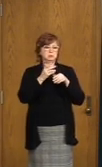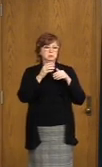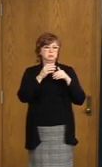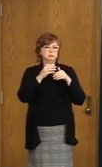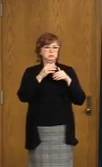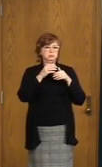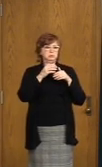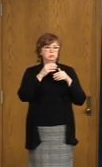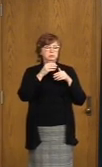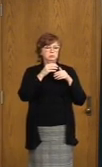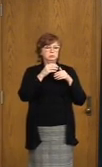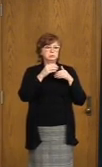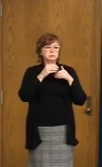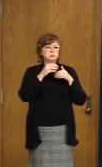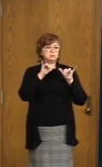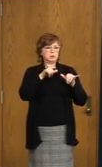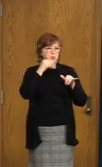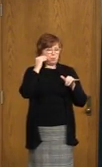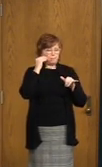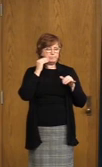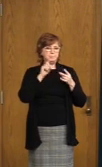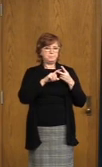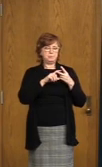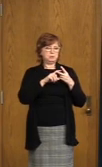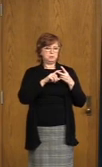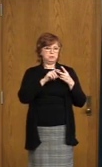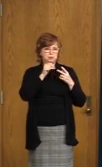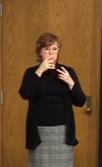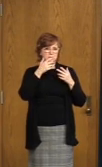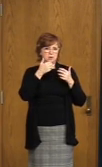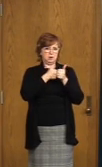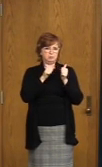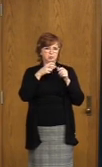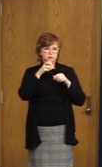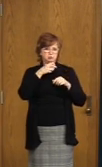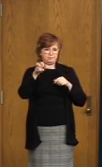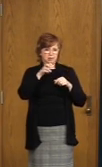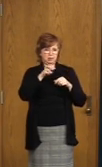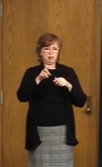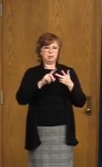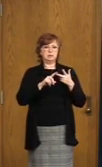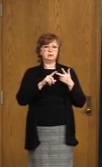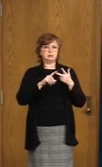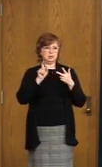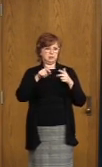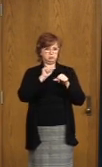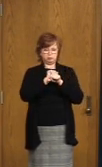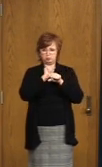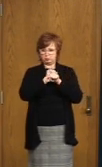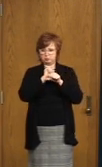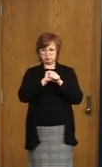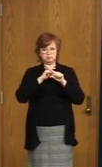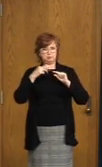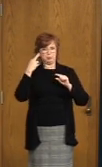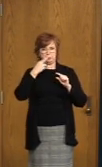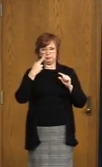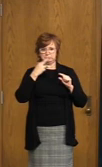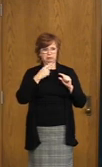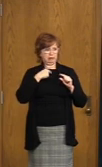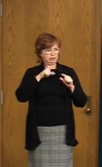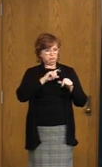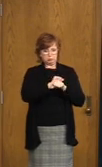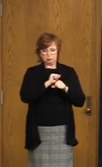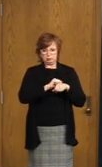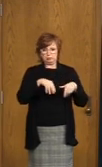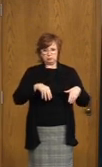non-essential travel. But many people do have to travel for work or for other essential reasons. But again, they still have to follow all the guidelines here